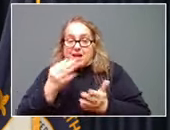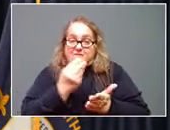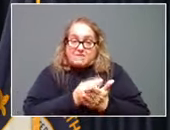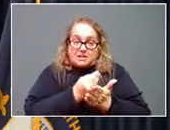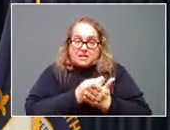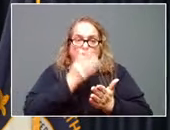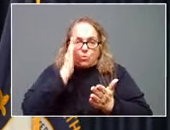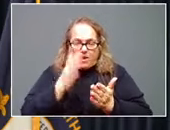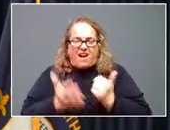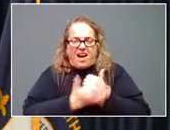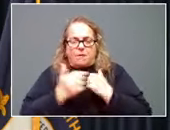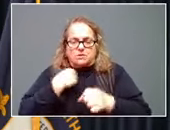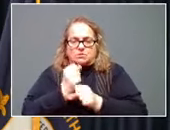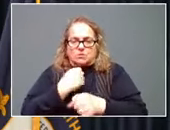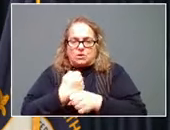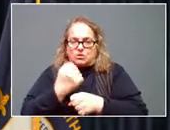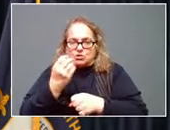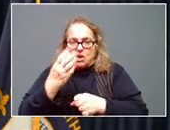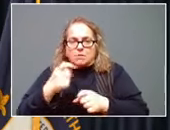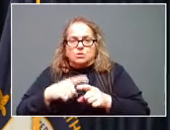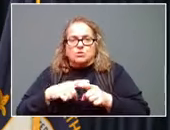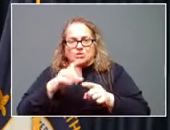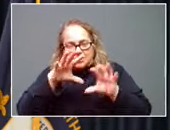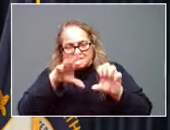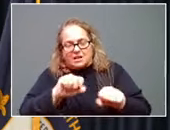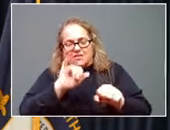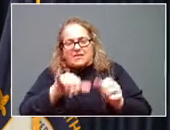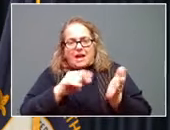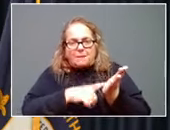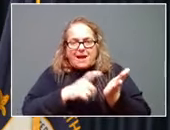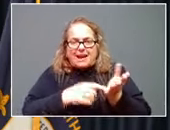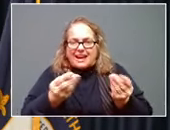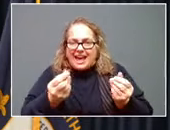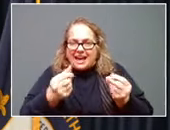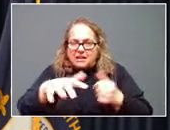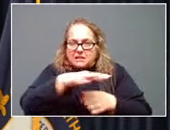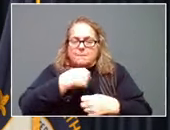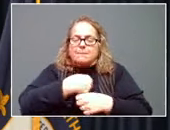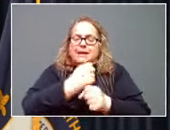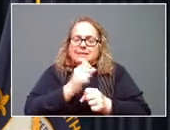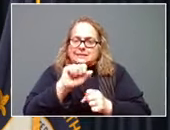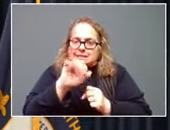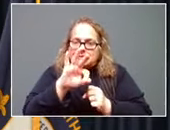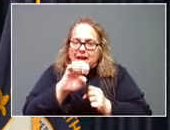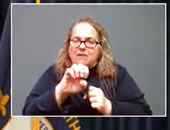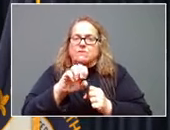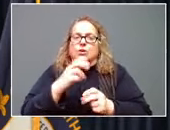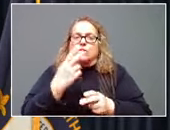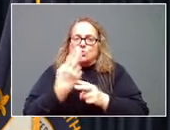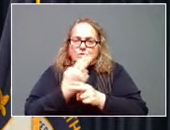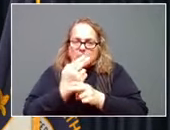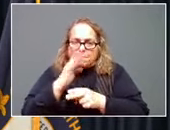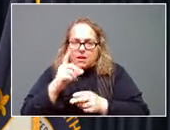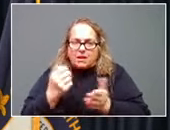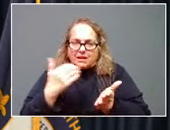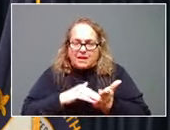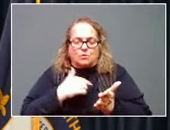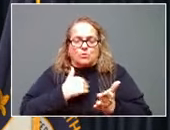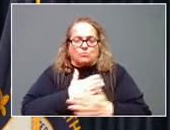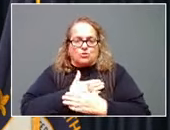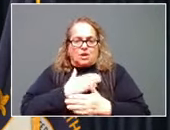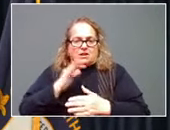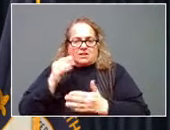mine lands, making them safe and making them usable. We appreciate these funds from the federal government. I got a call from